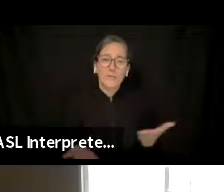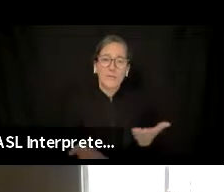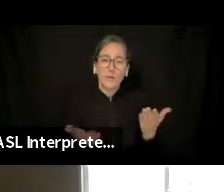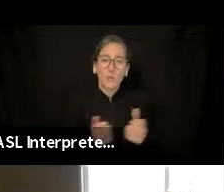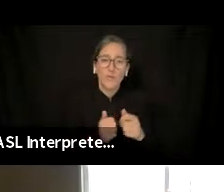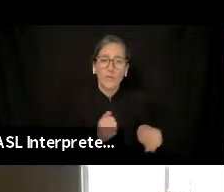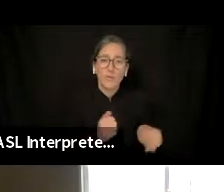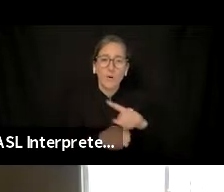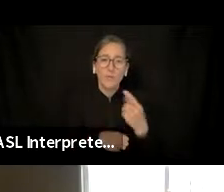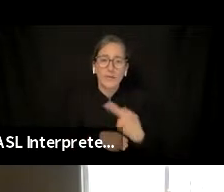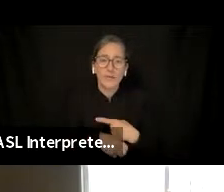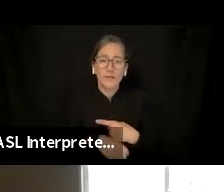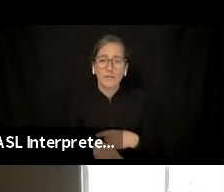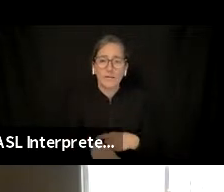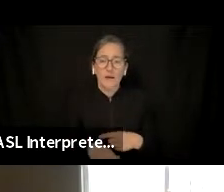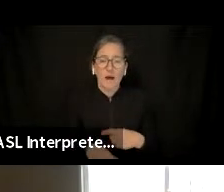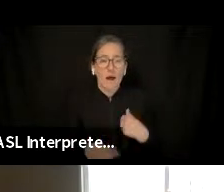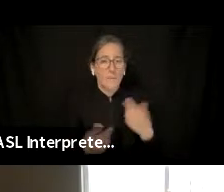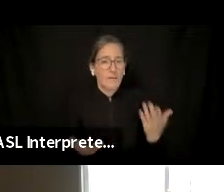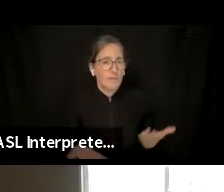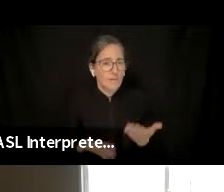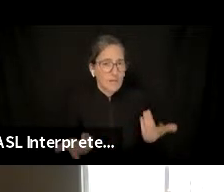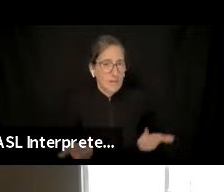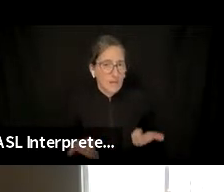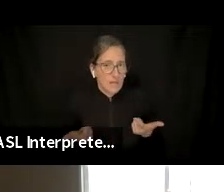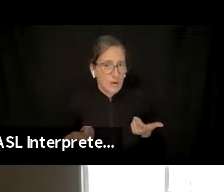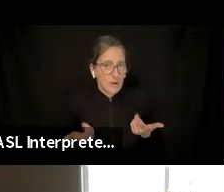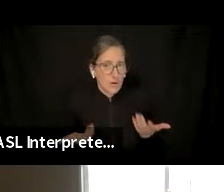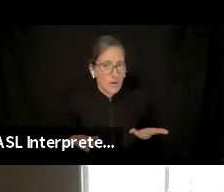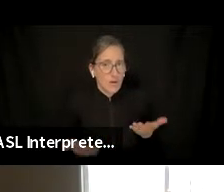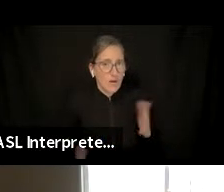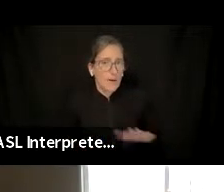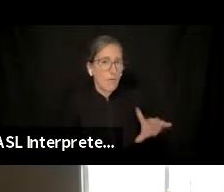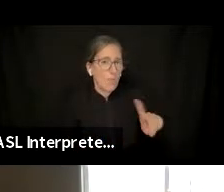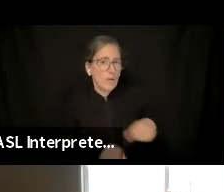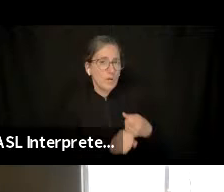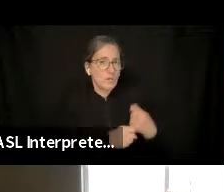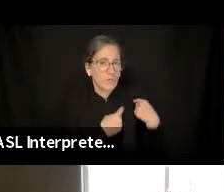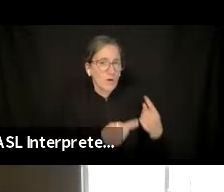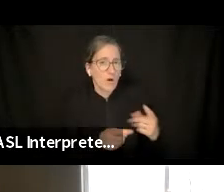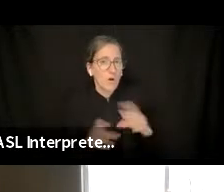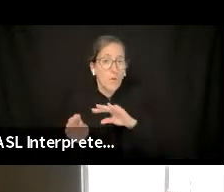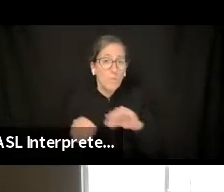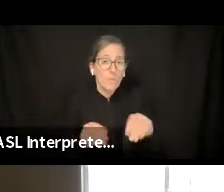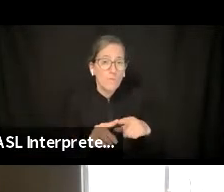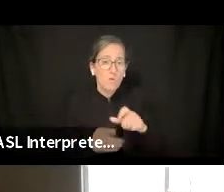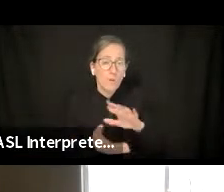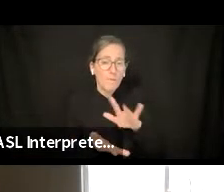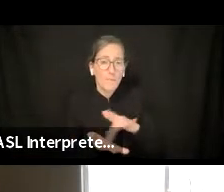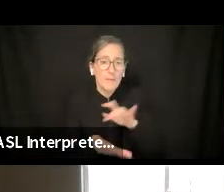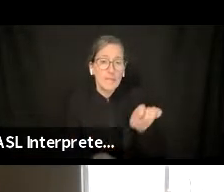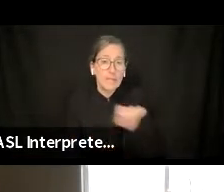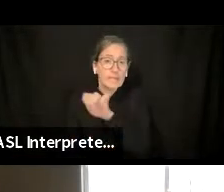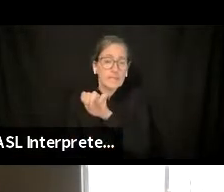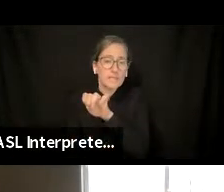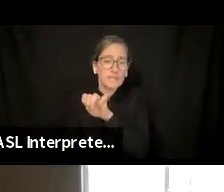I've been in Bend for about a year now. We moved from the Middle East,